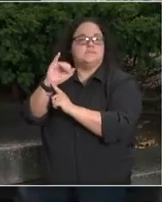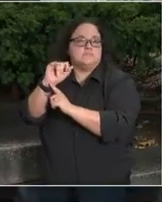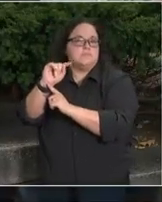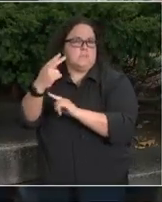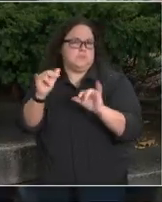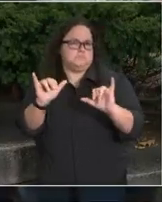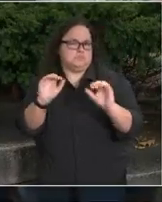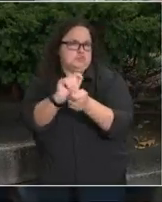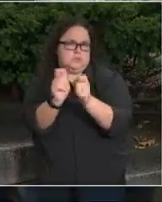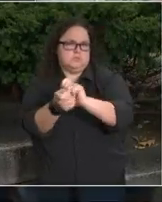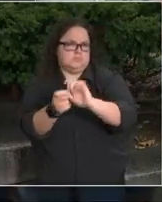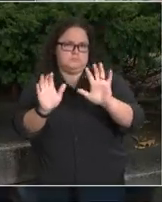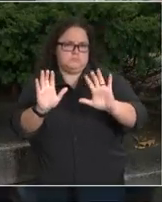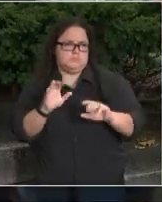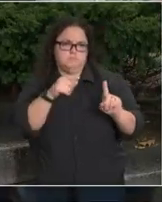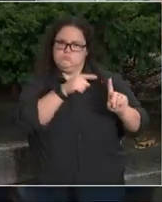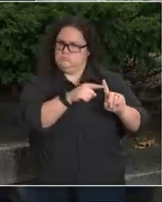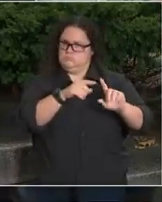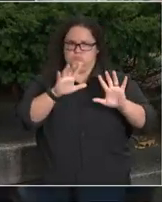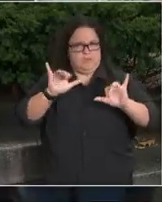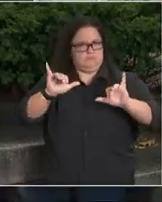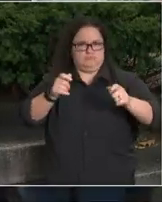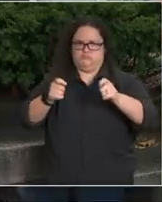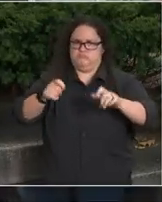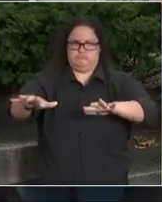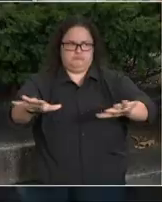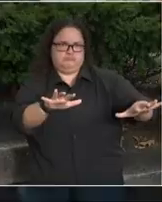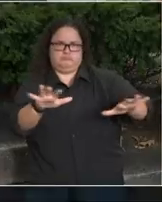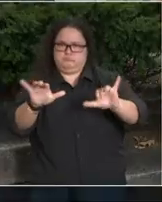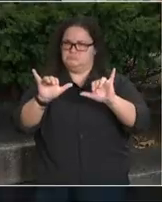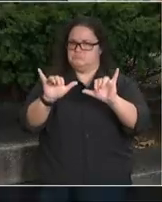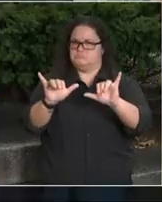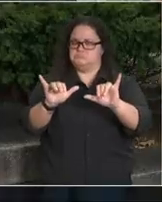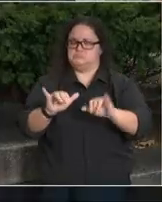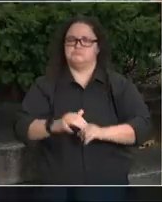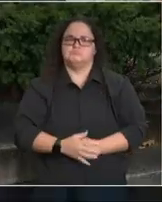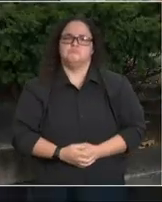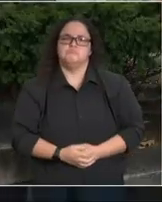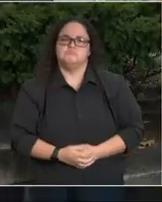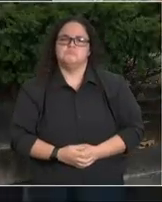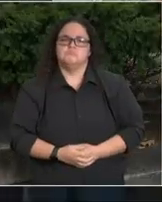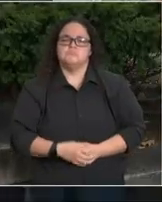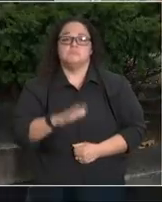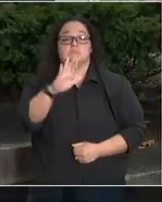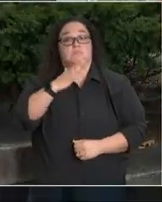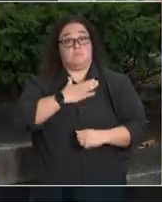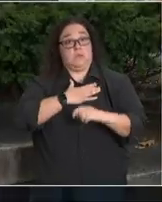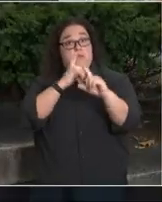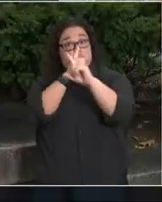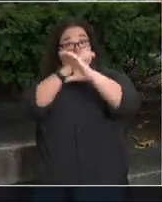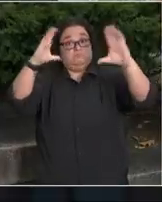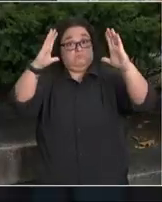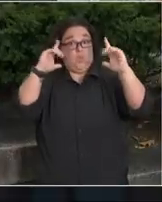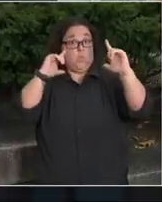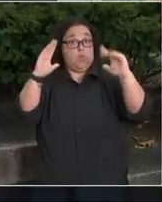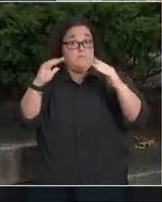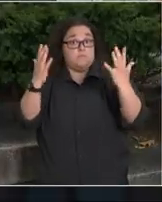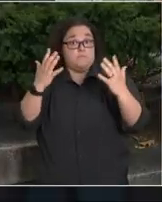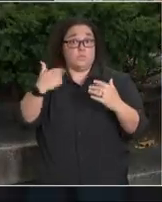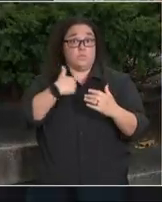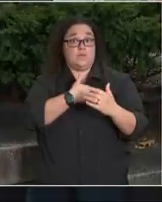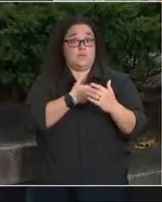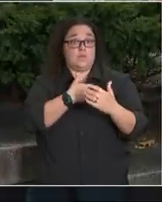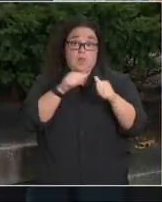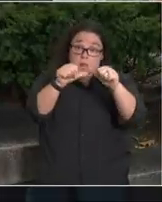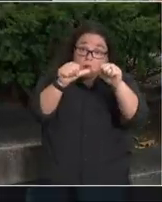more than 3,100 professional officers that work for MPD. My sincere hope is that we don't have to be back fighting over this issue